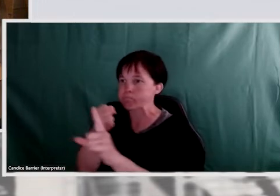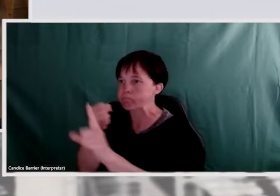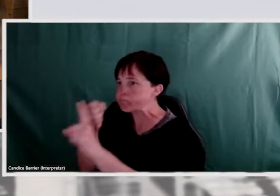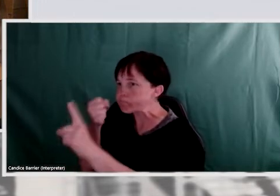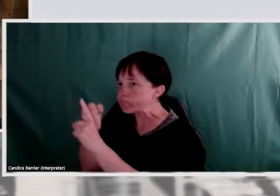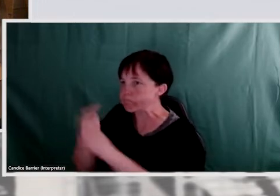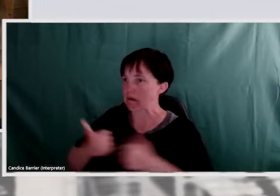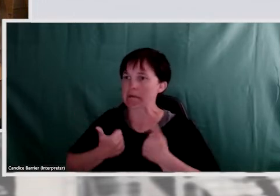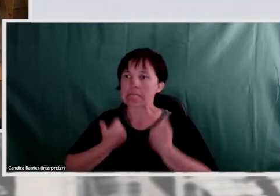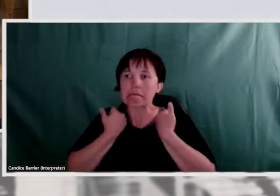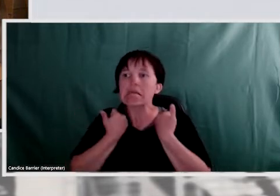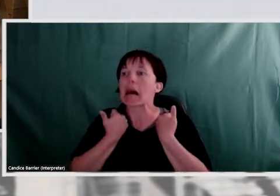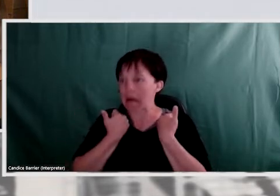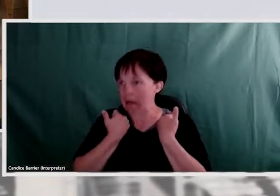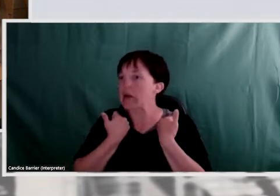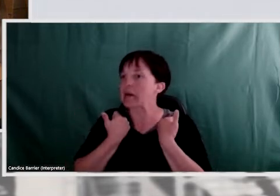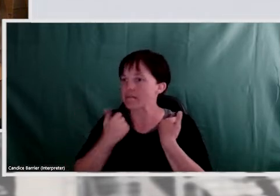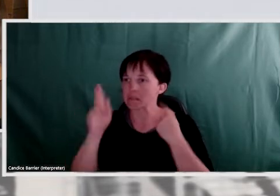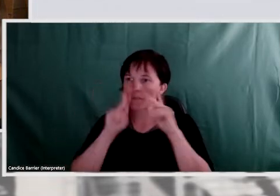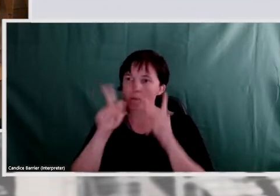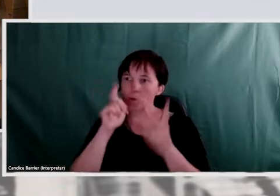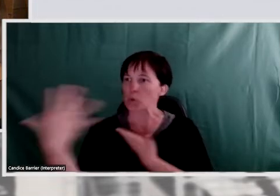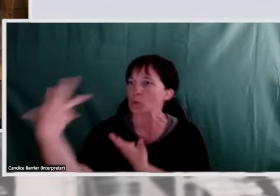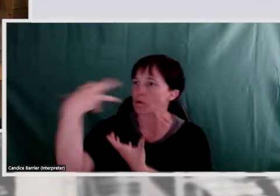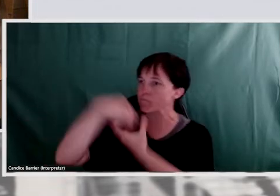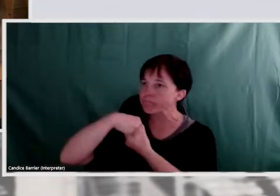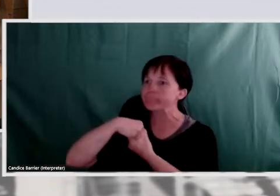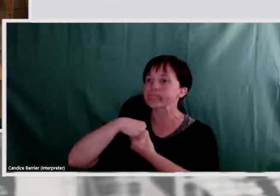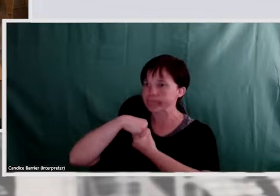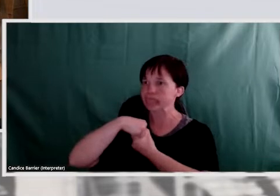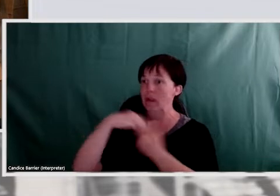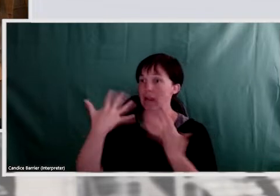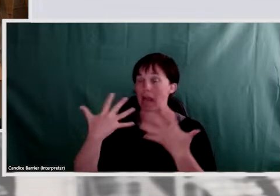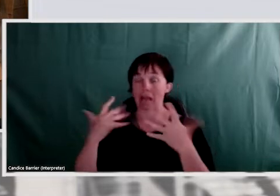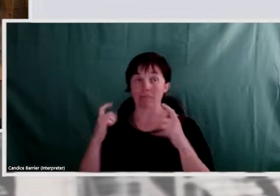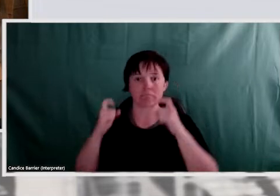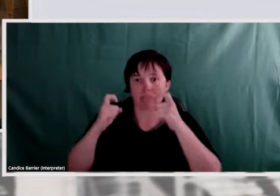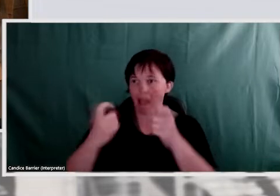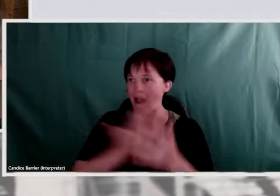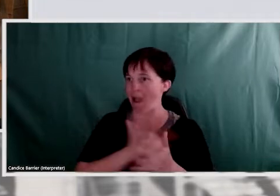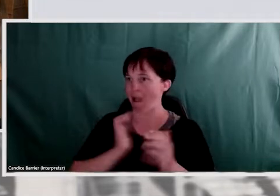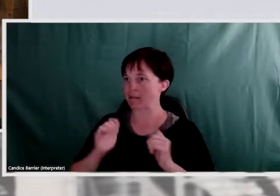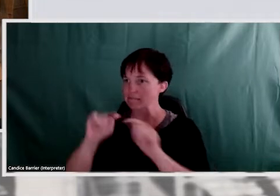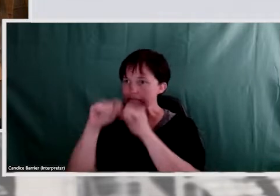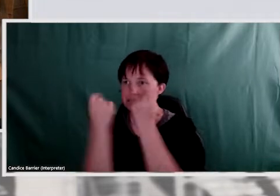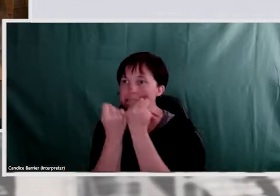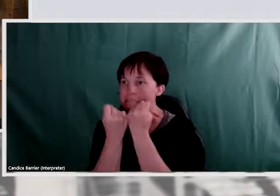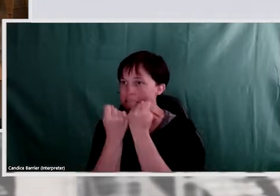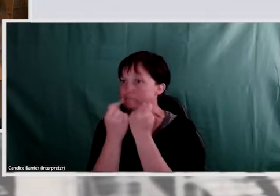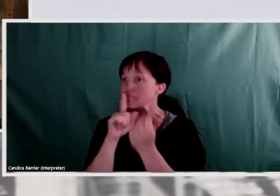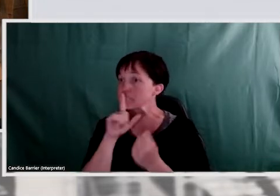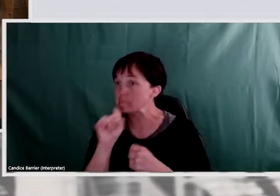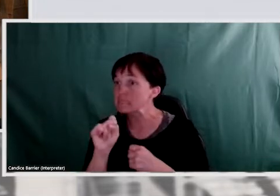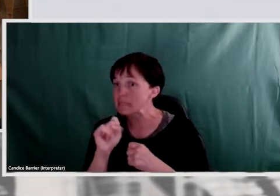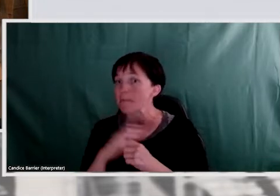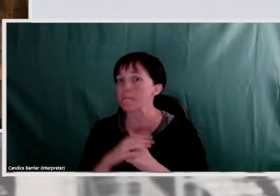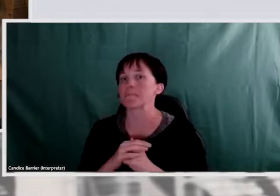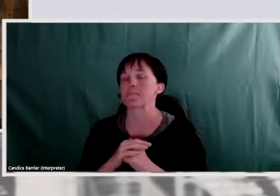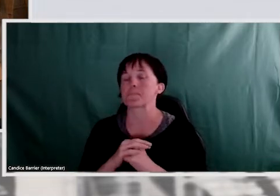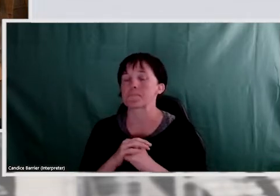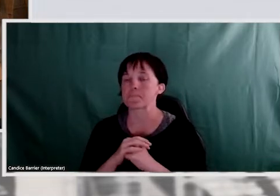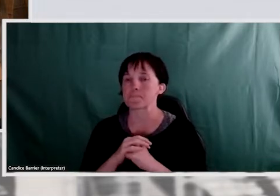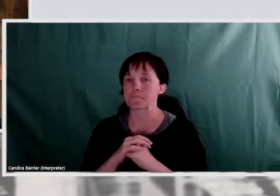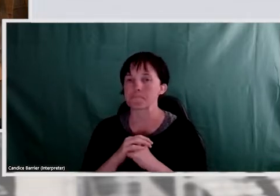the folks that come out and participate, and how dedicated our team is to this work. So, being able